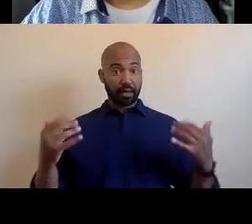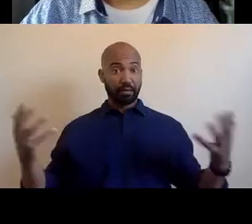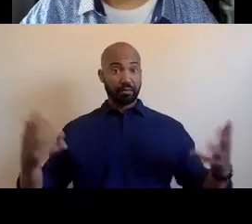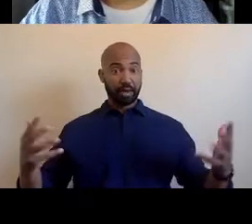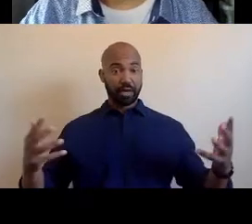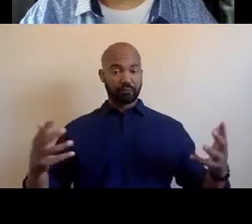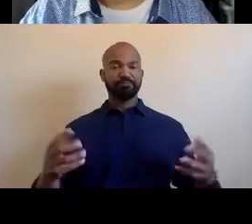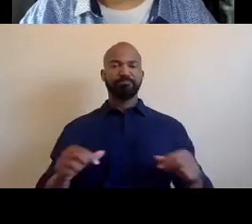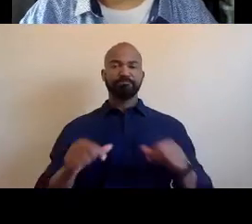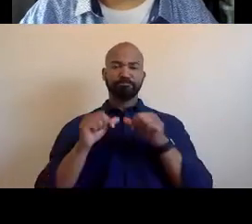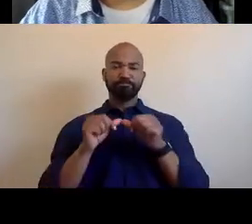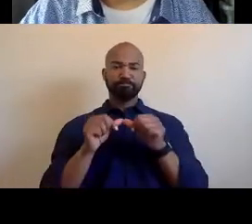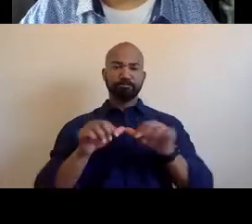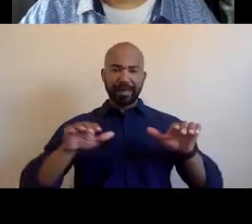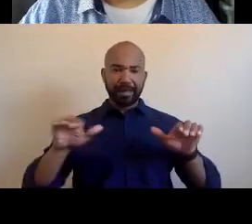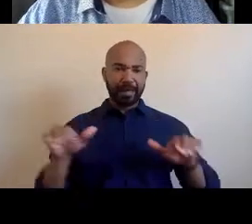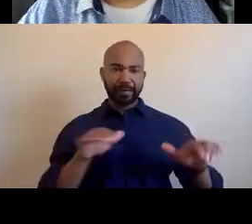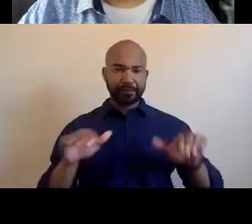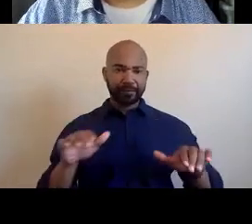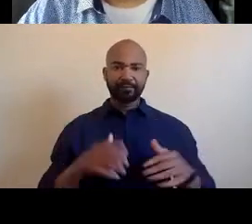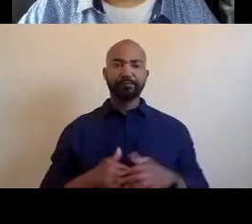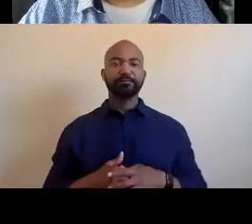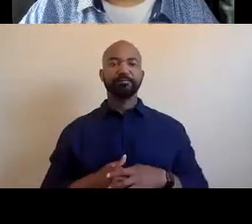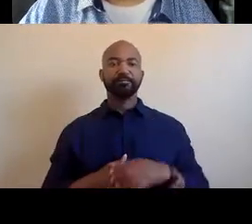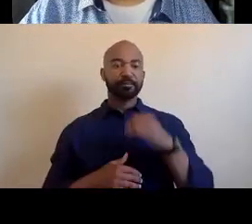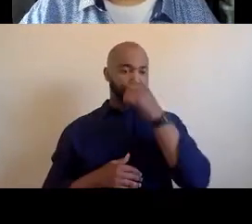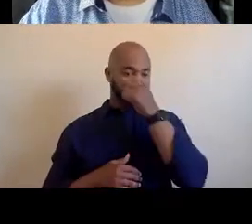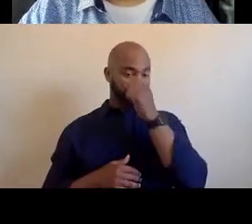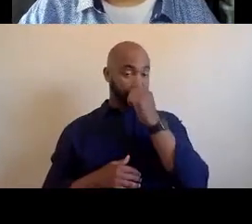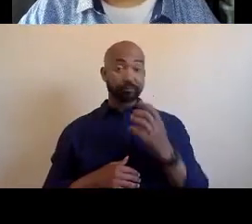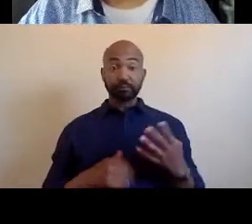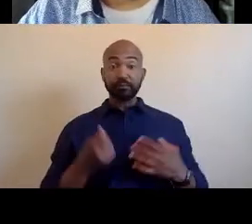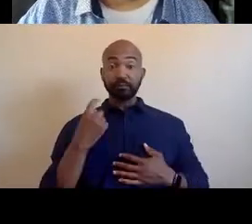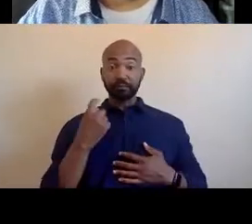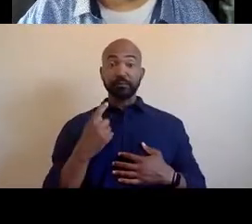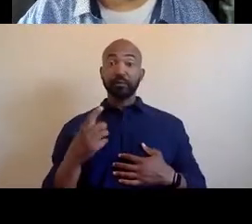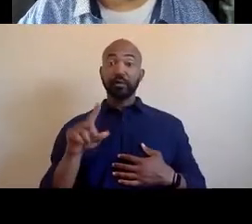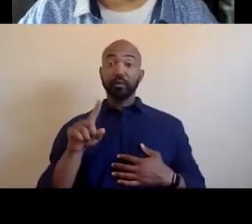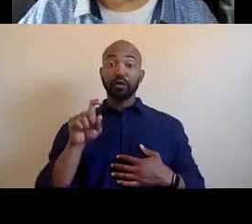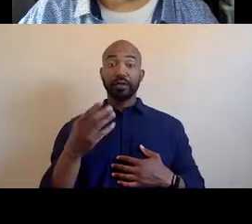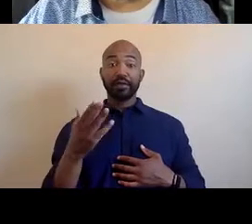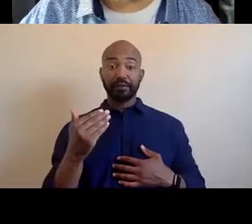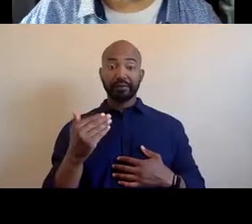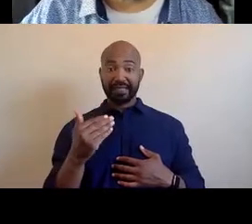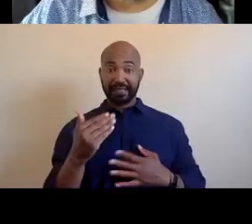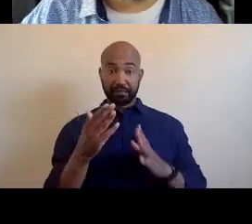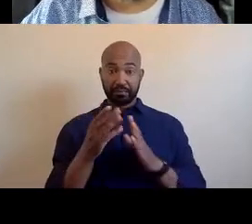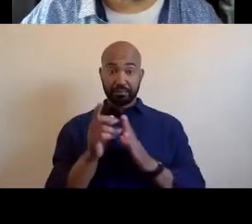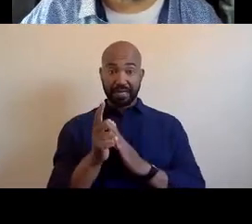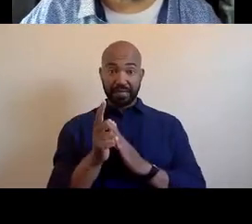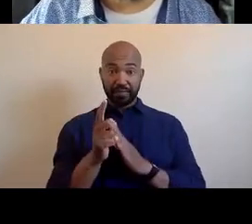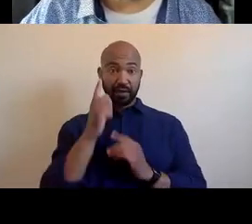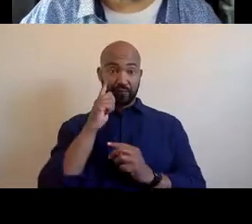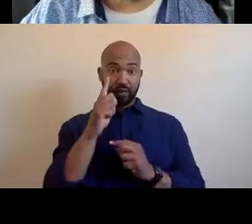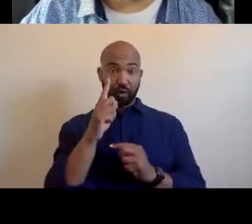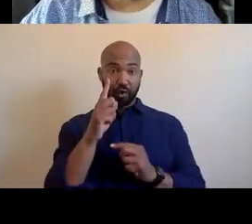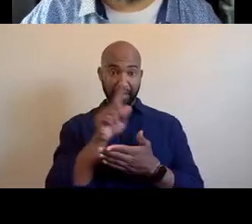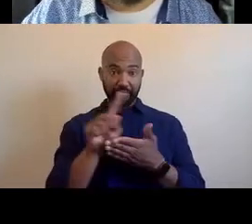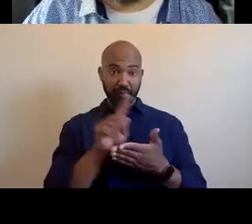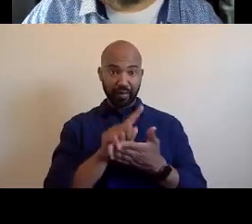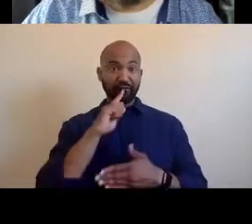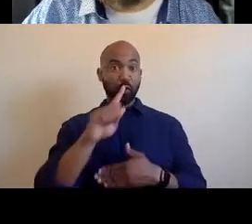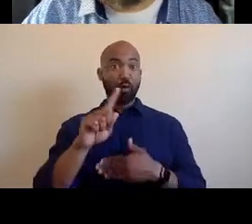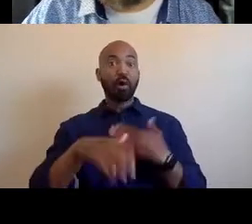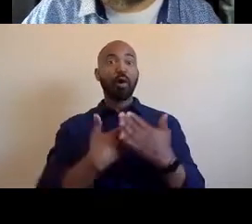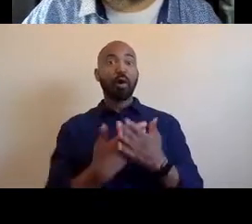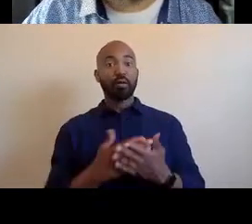just to begin, there is a recommendation for 150 minutes of dedicated exercise per week for all people. So that